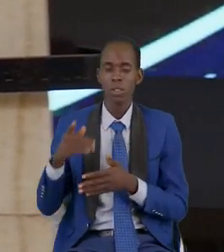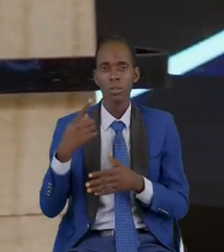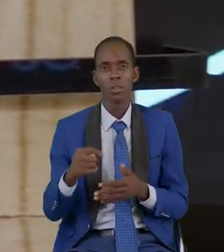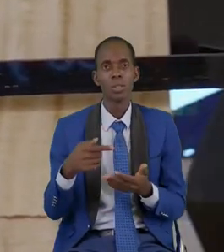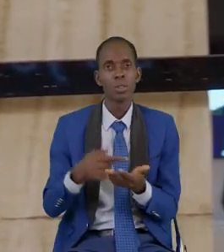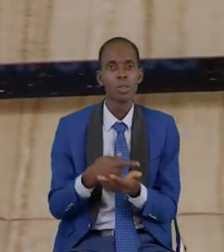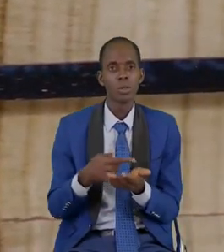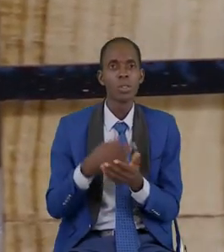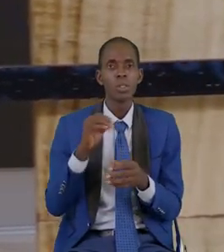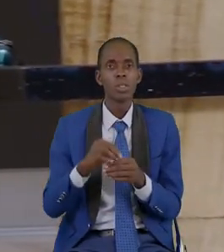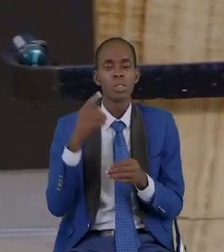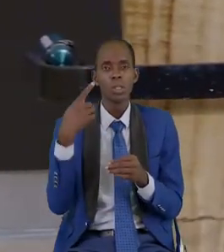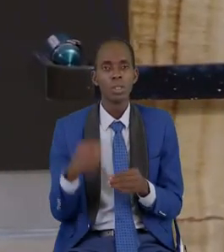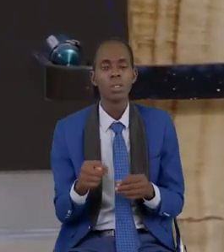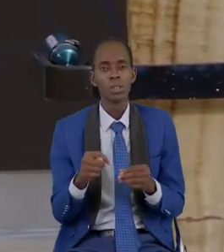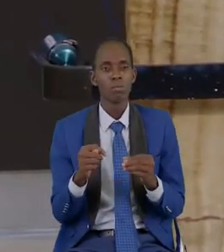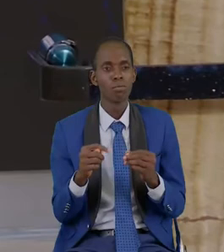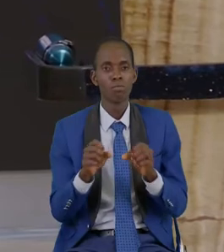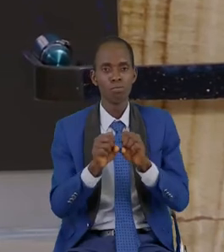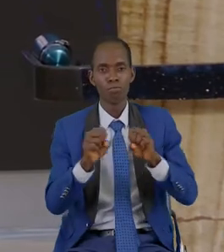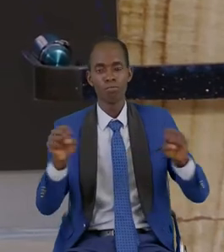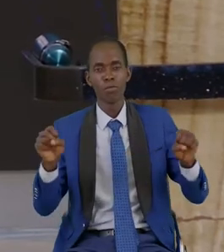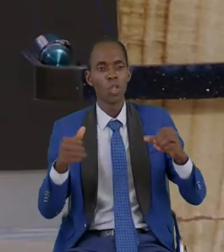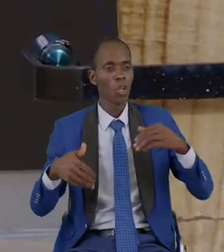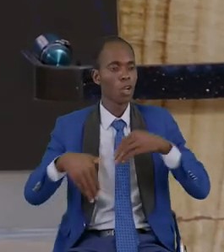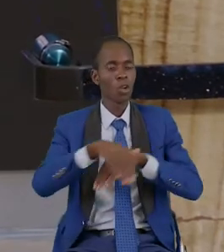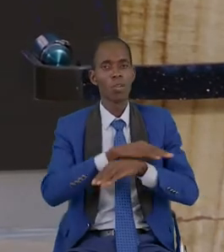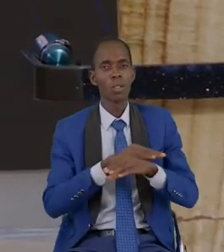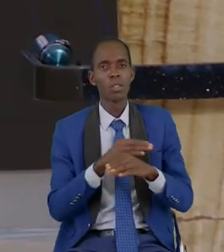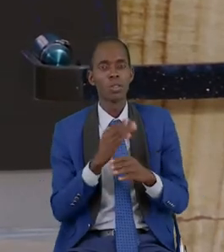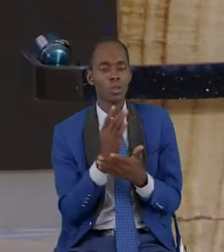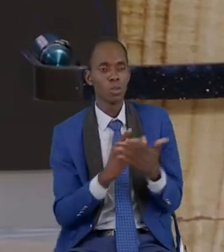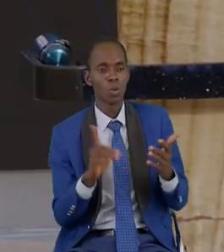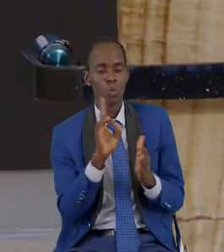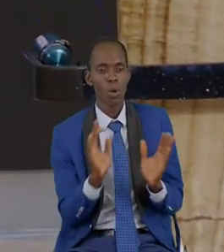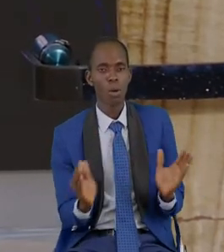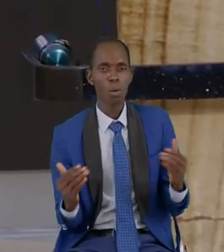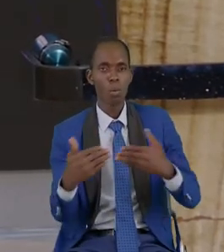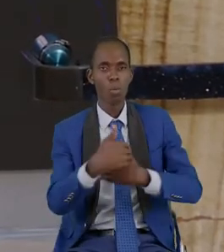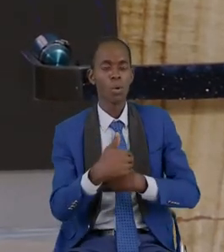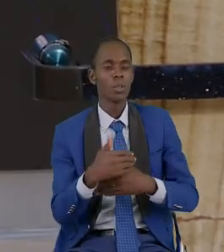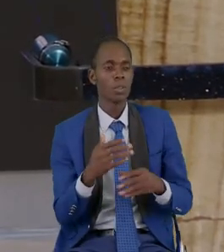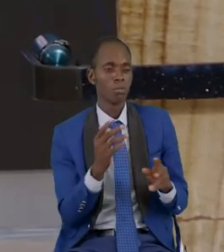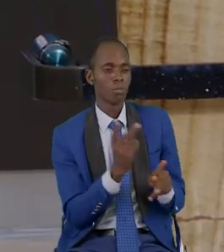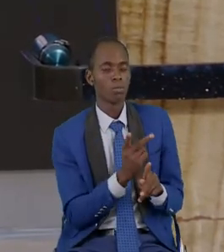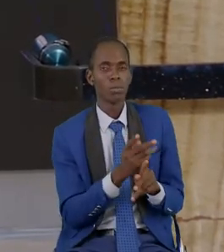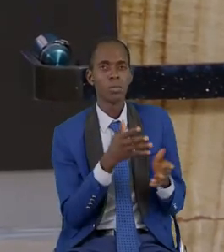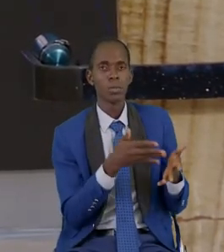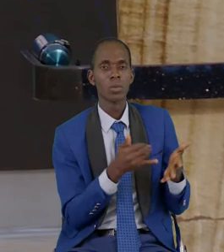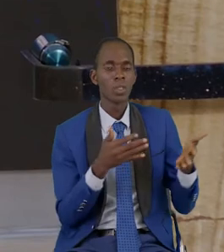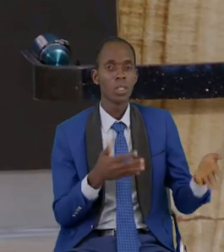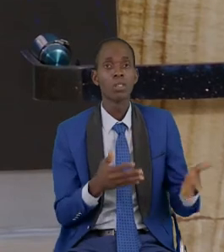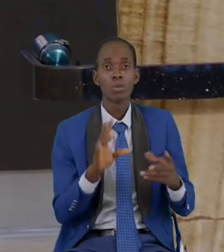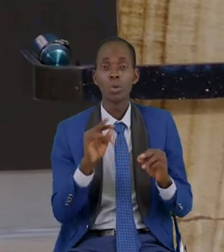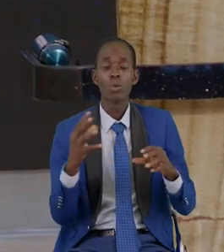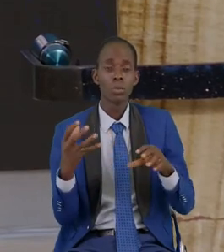a chest, in a cover, in a deposit box when you're going out. Take the gospel, the whole